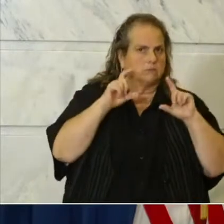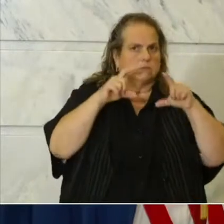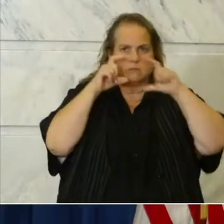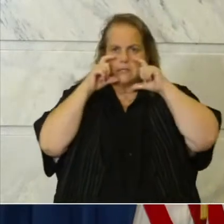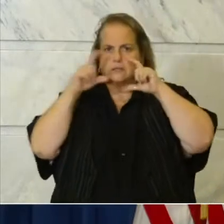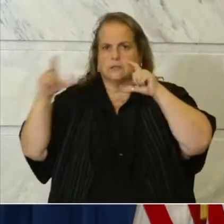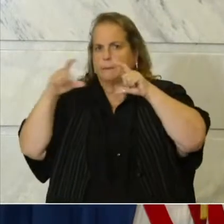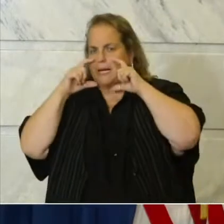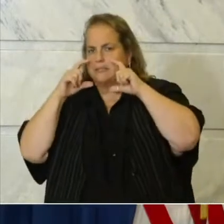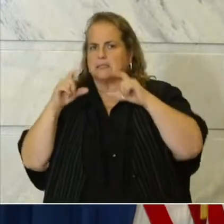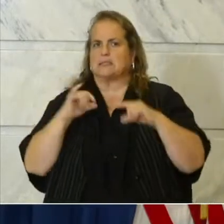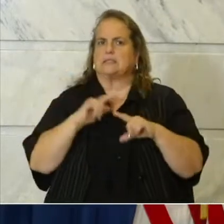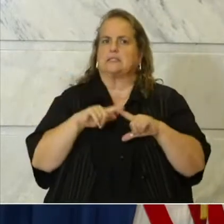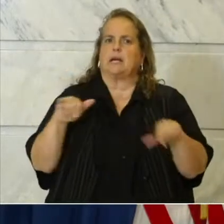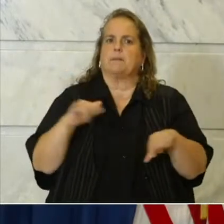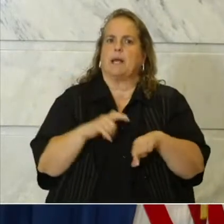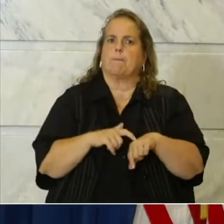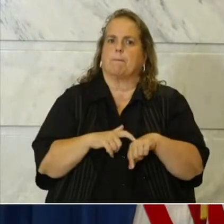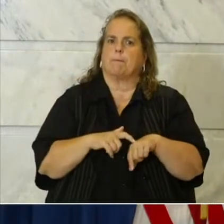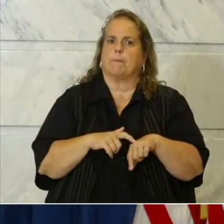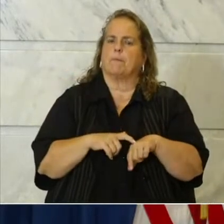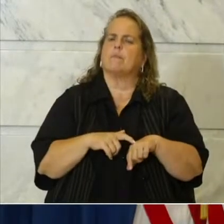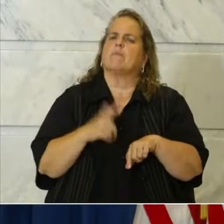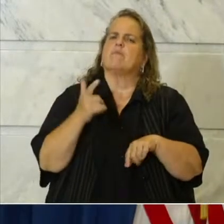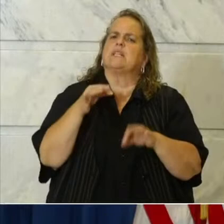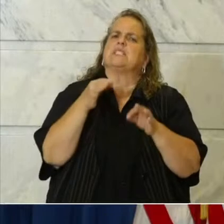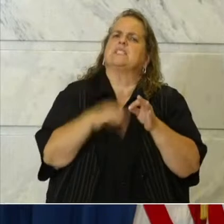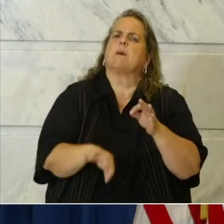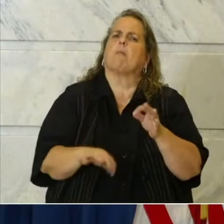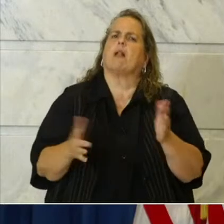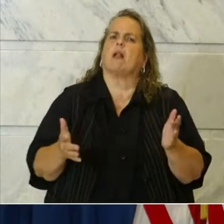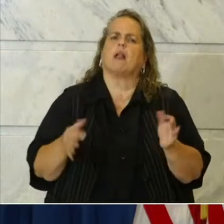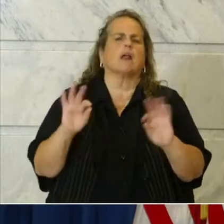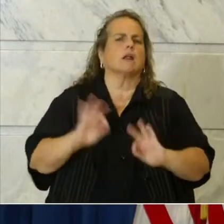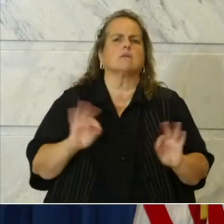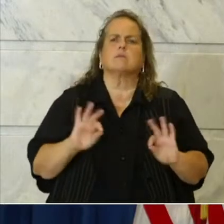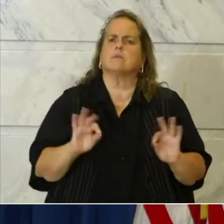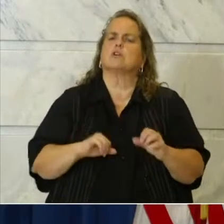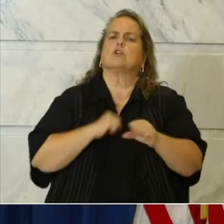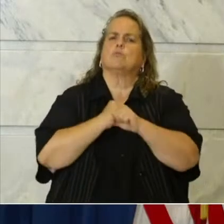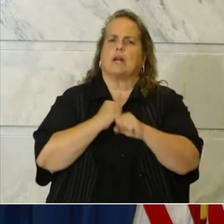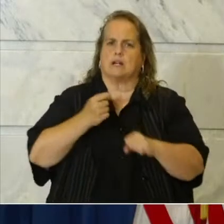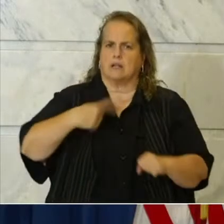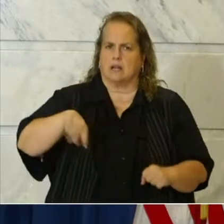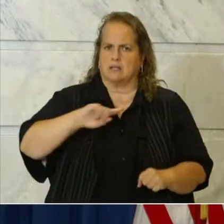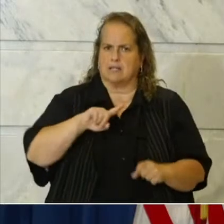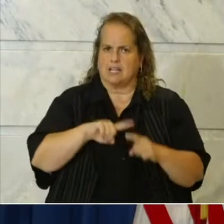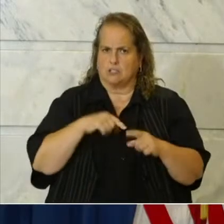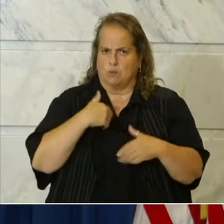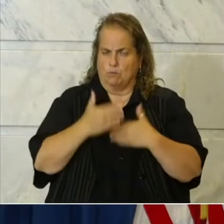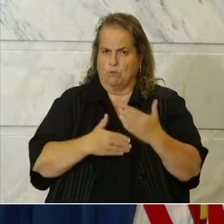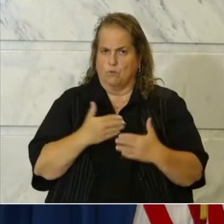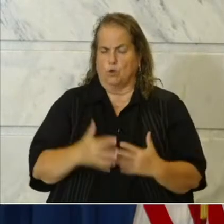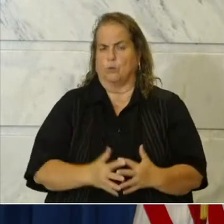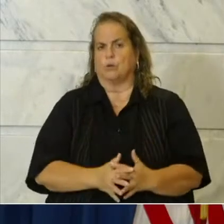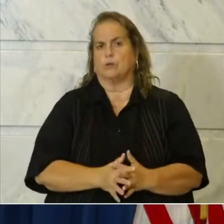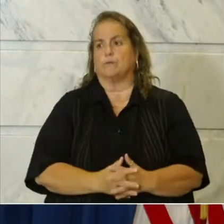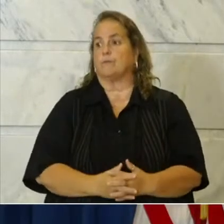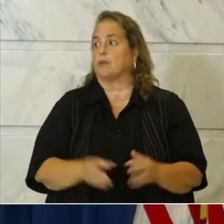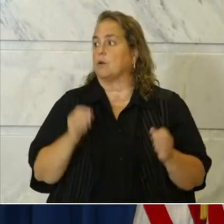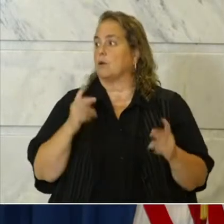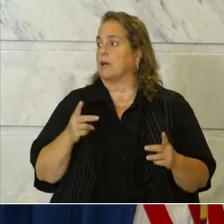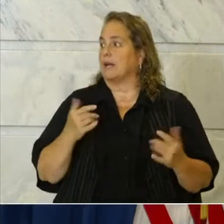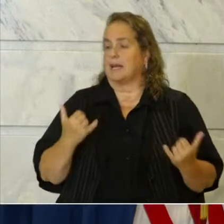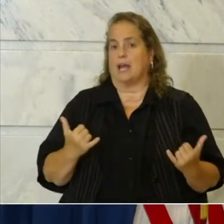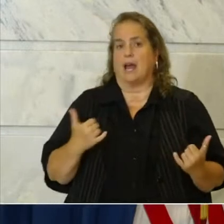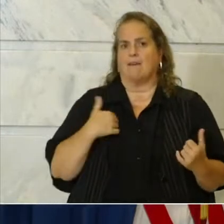them up. Now, it's something real simple that we can do, and it's something that helps protect us as we move forward. All right, I